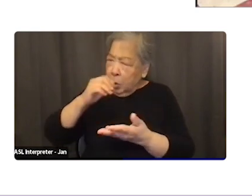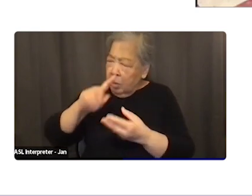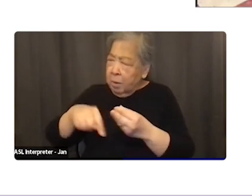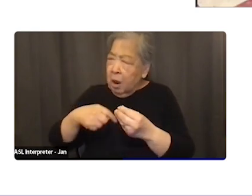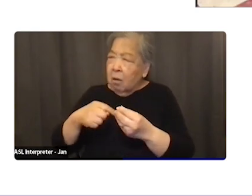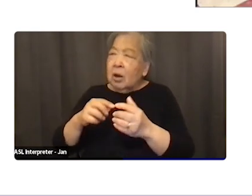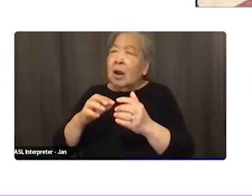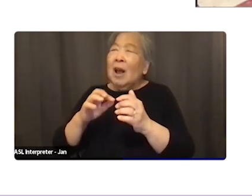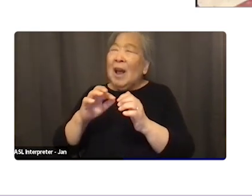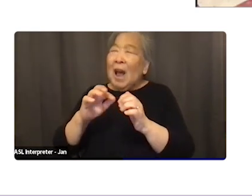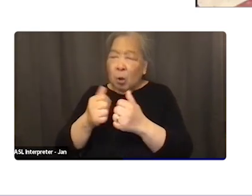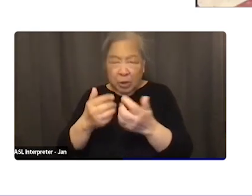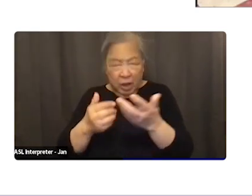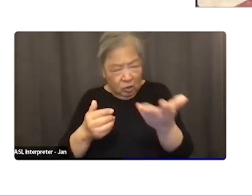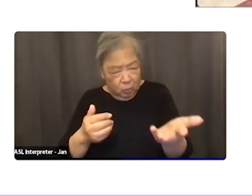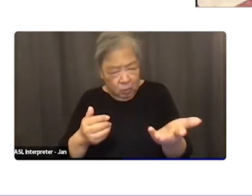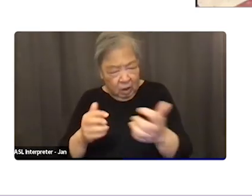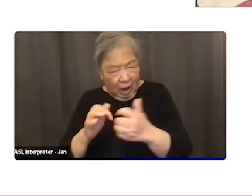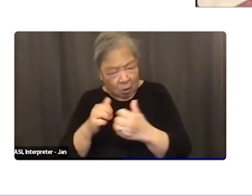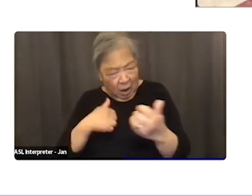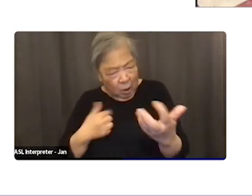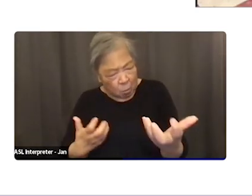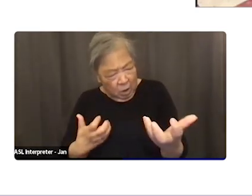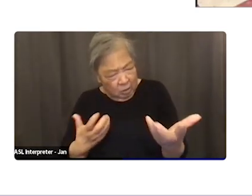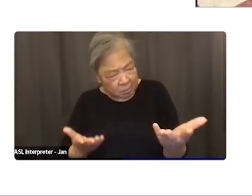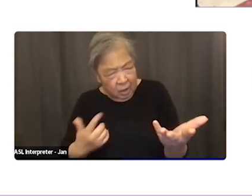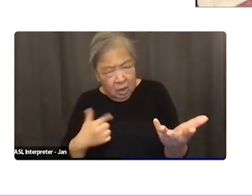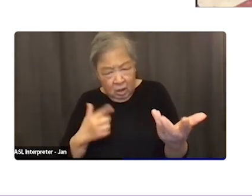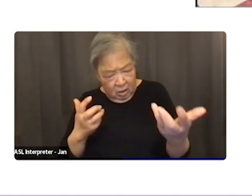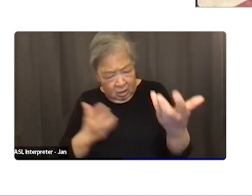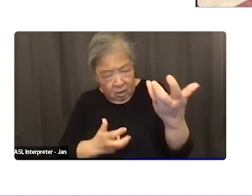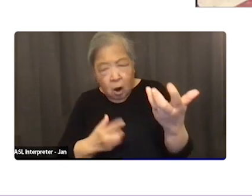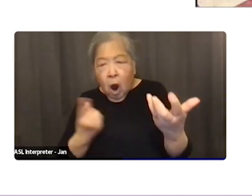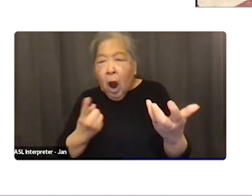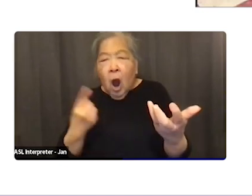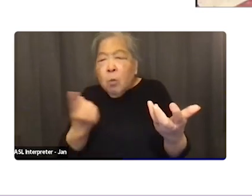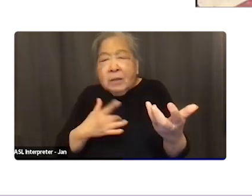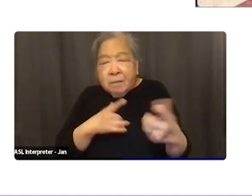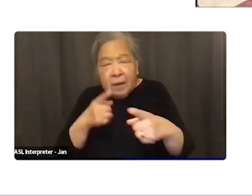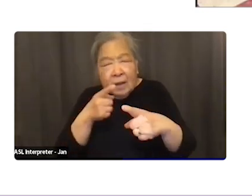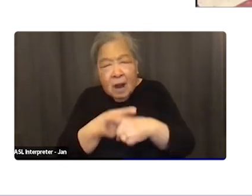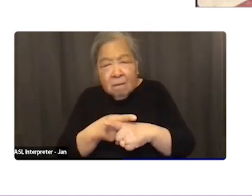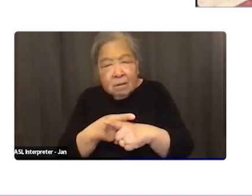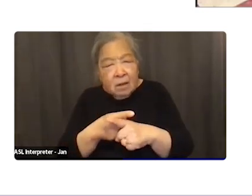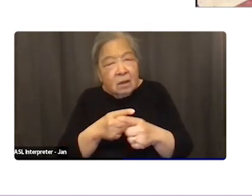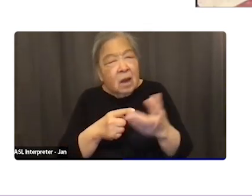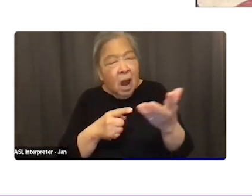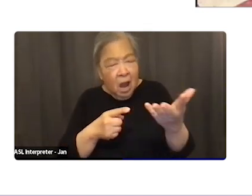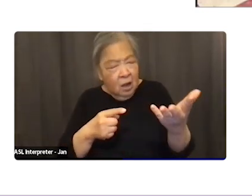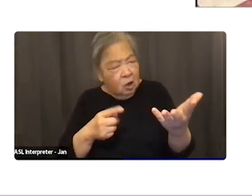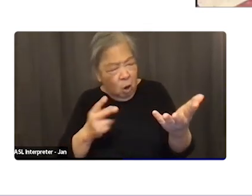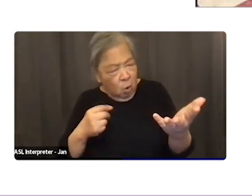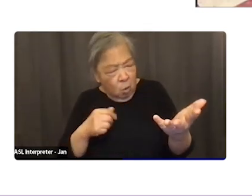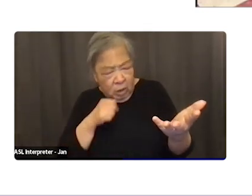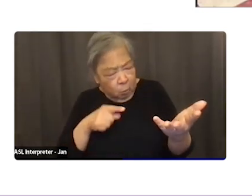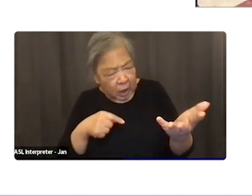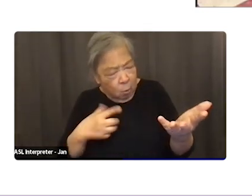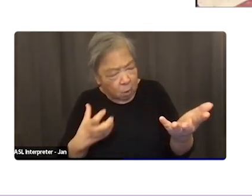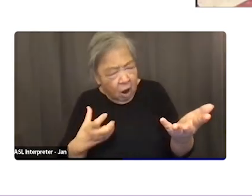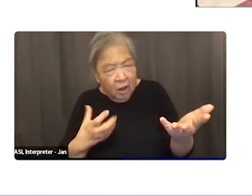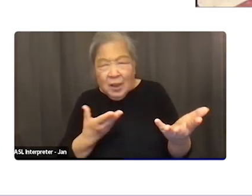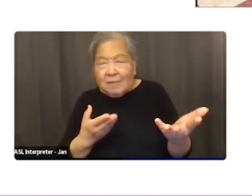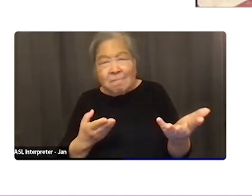wanted things to be, and always felt that there was conflict, always felt like things were just not so. And